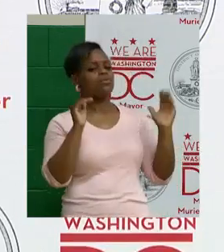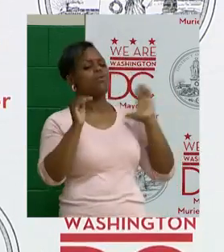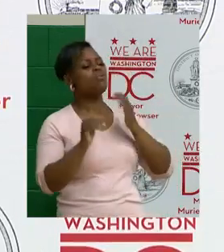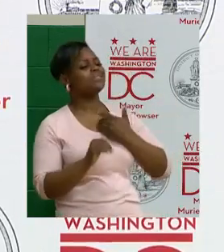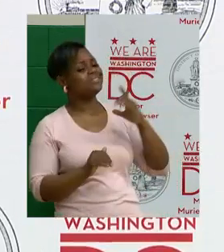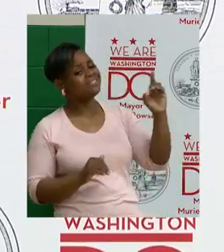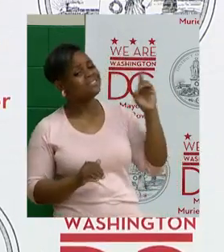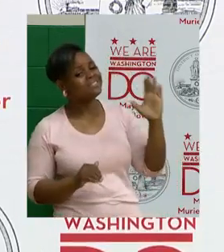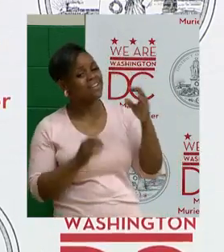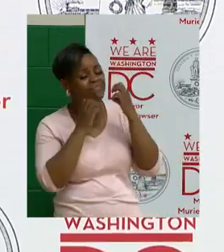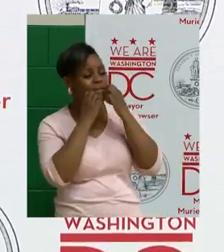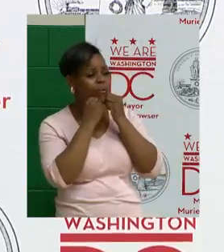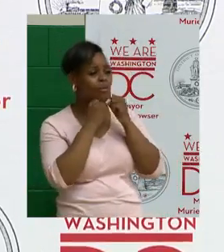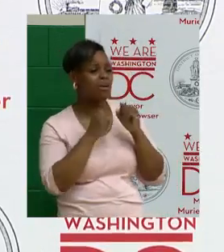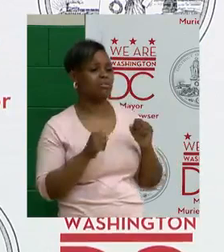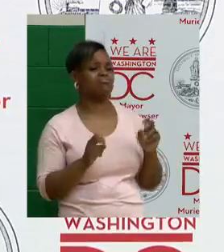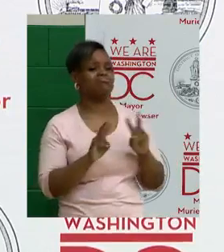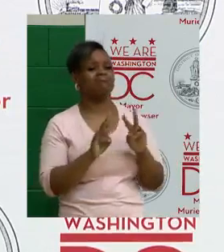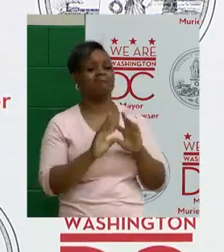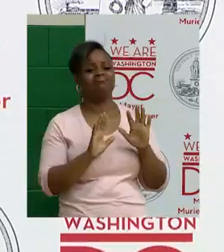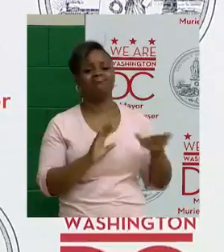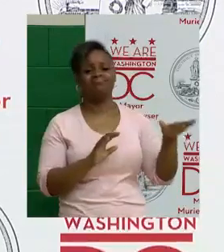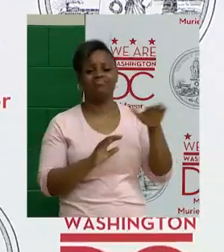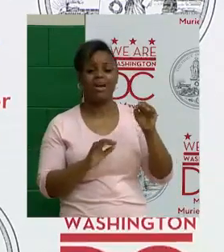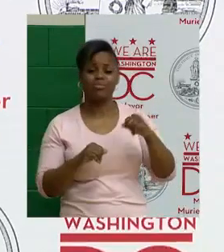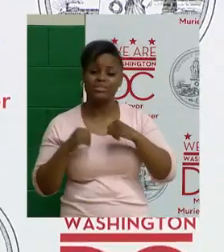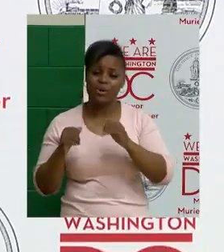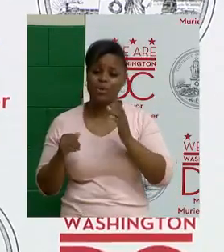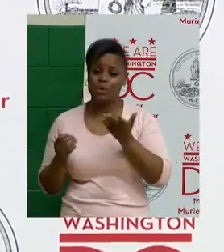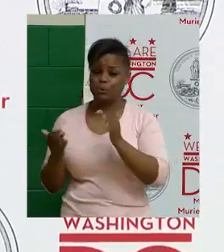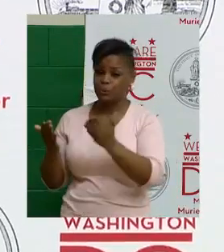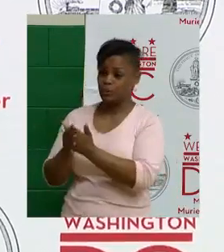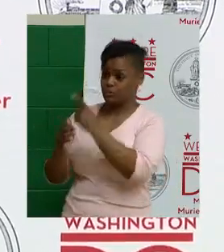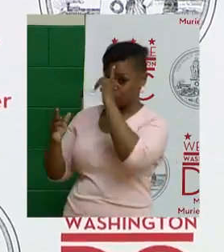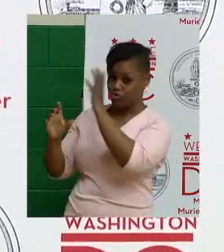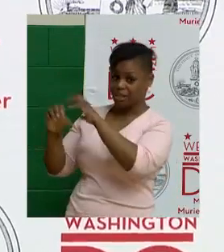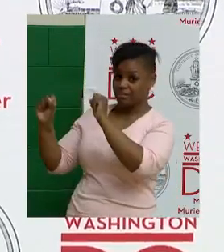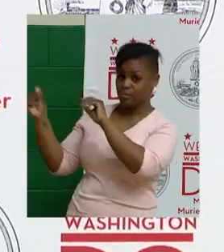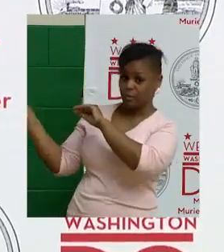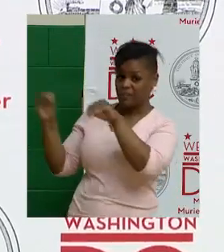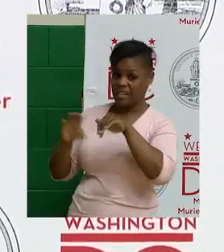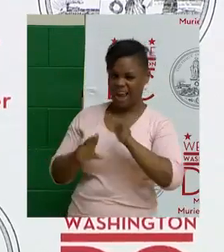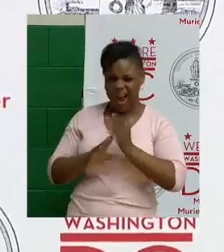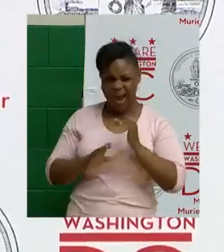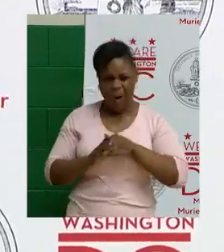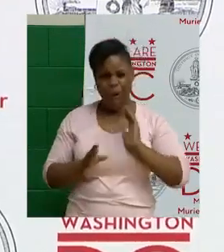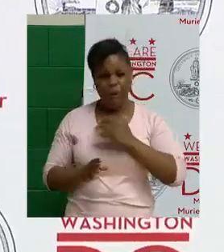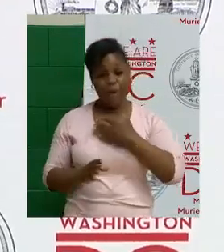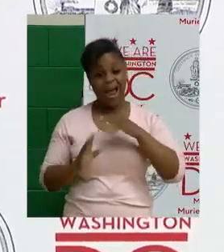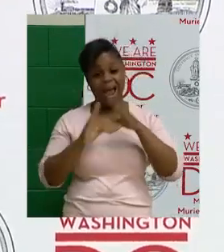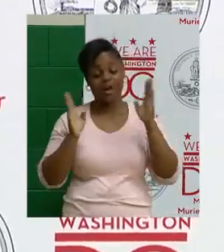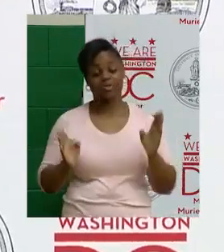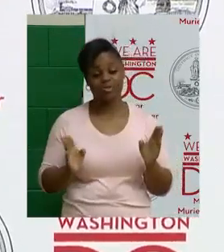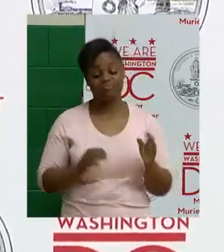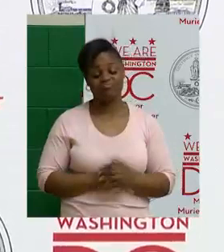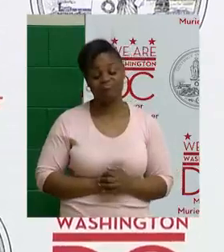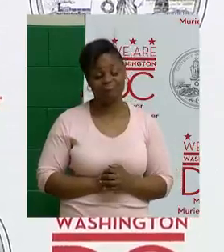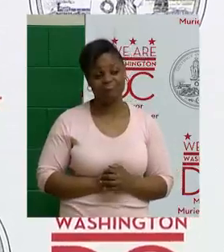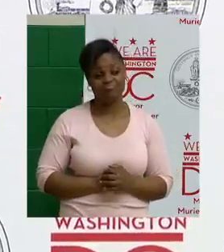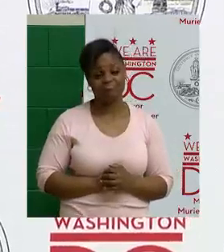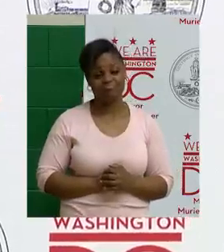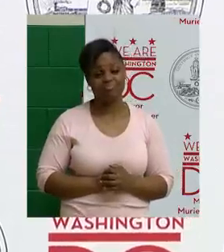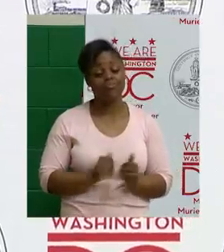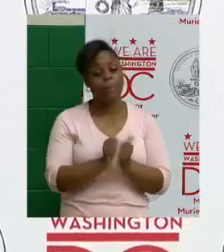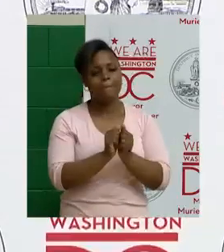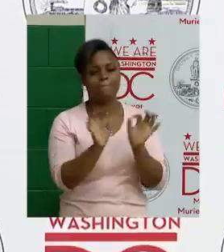protect our DC values, when a new president moved into our White House. But most importantly,